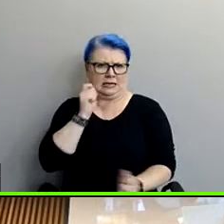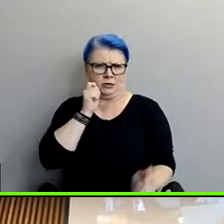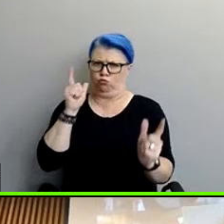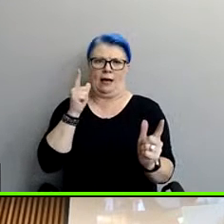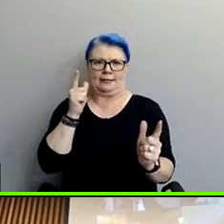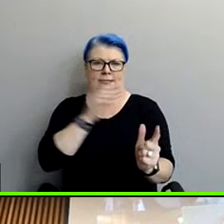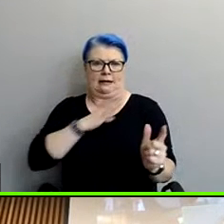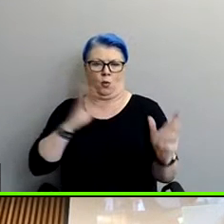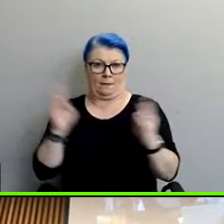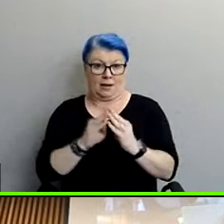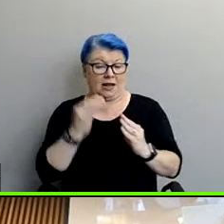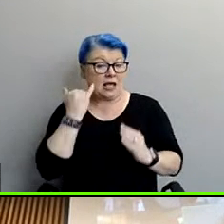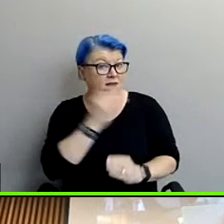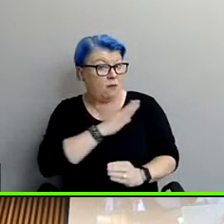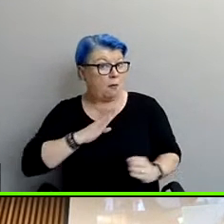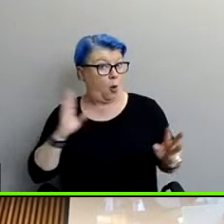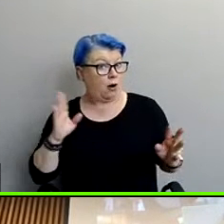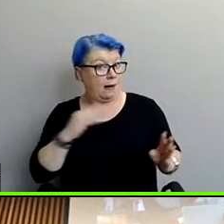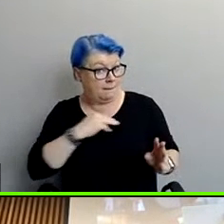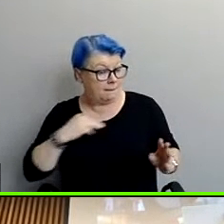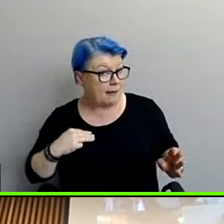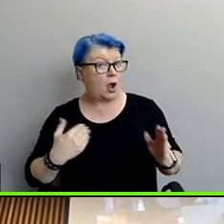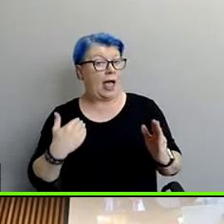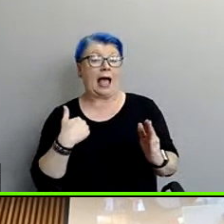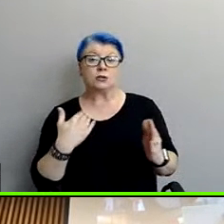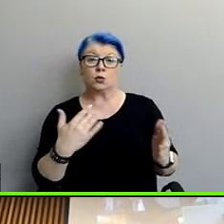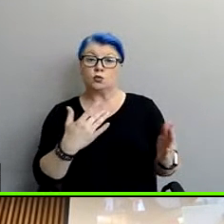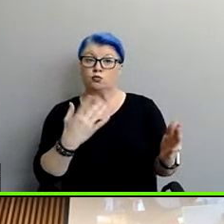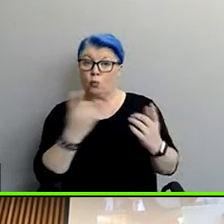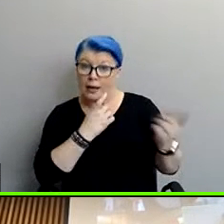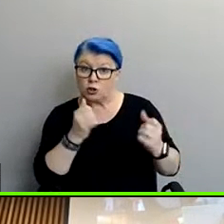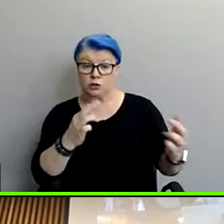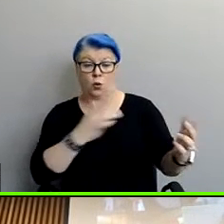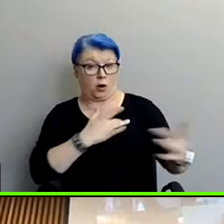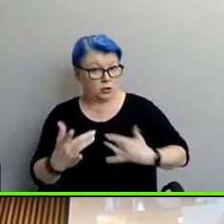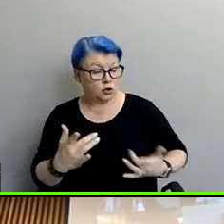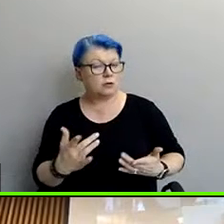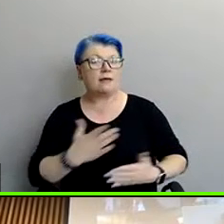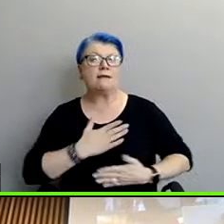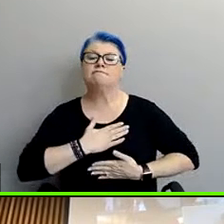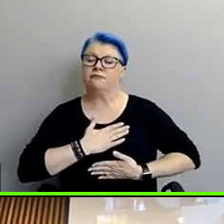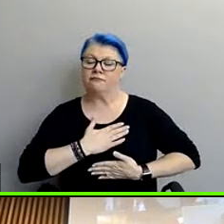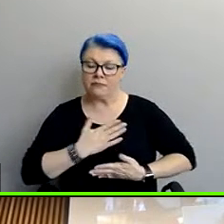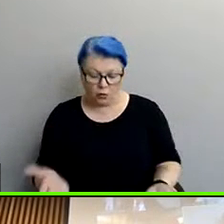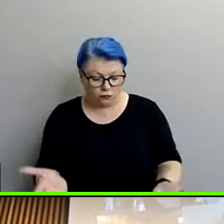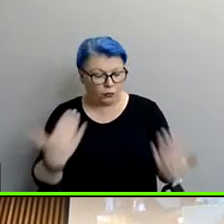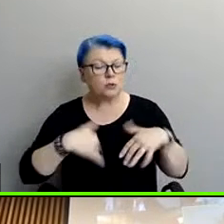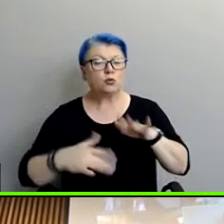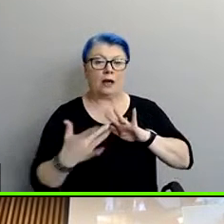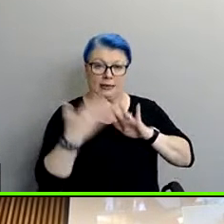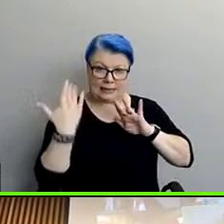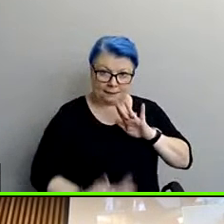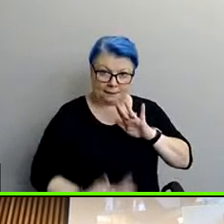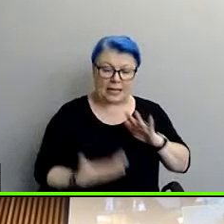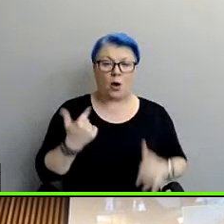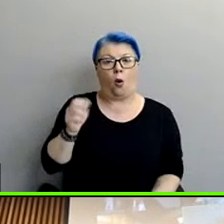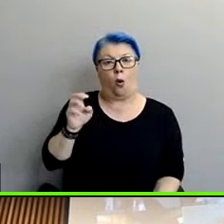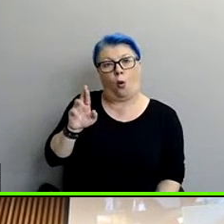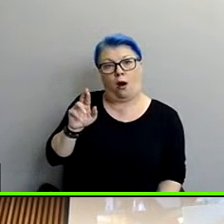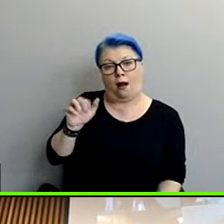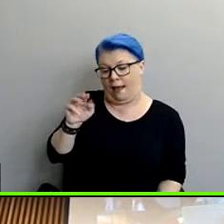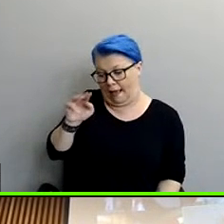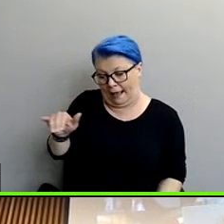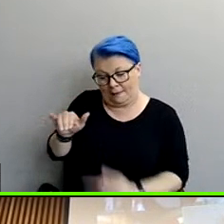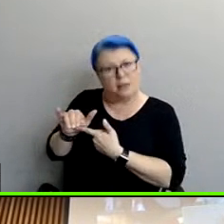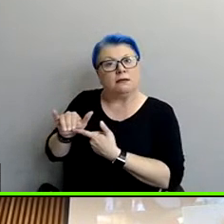board member has a question or concern, I would ask that you contact me or the superintendent or Amy in advance of a meeting. In